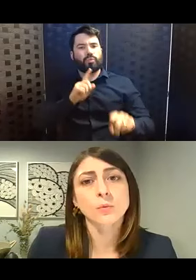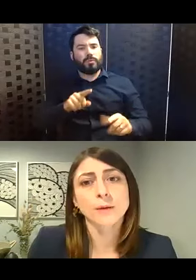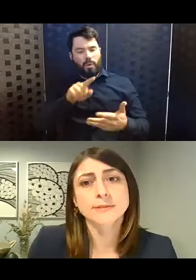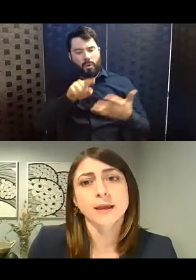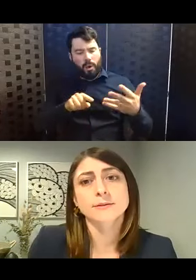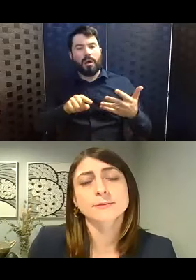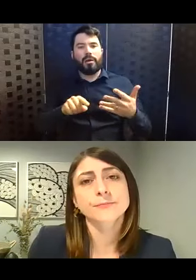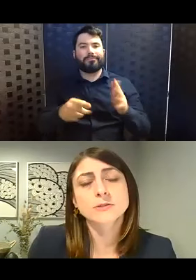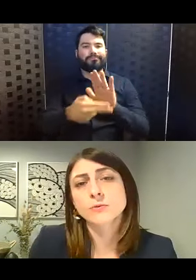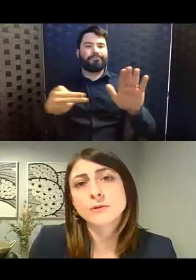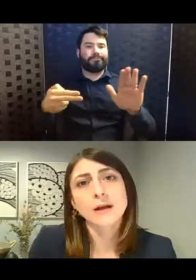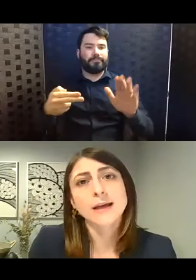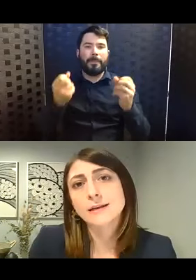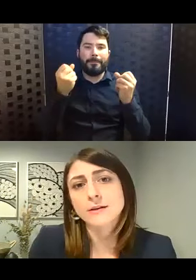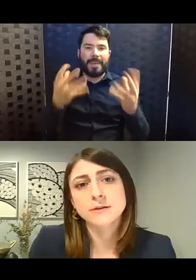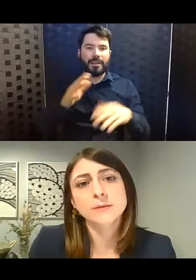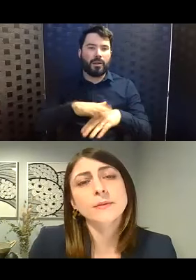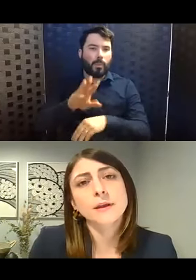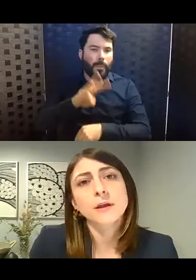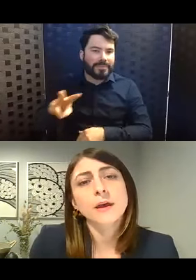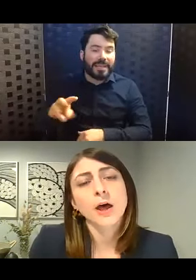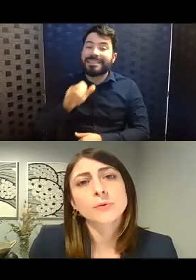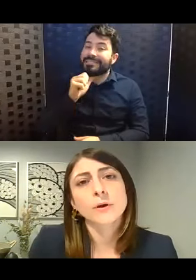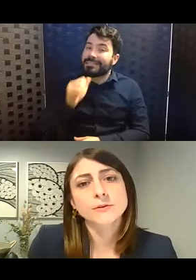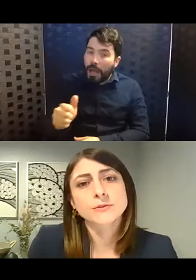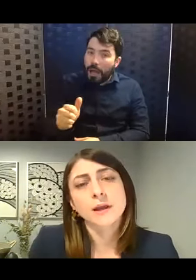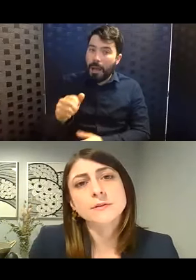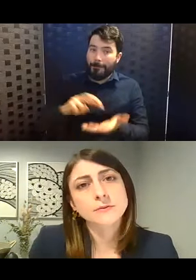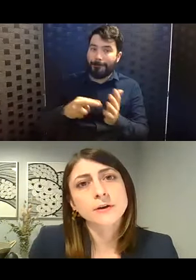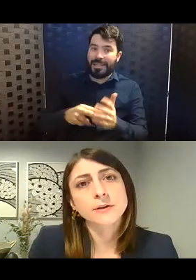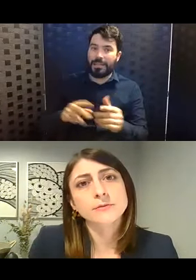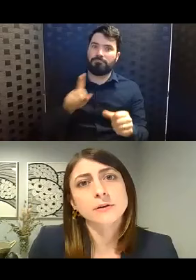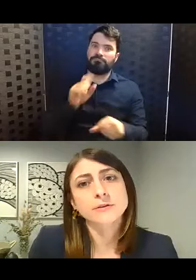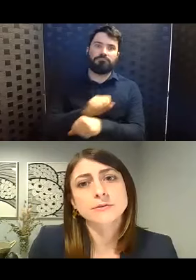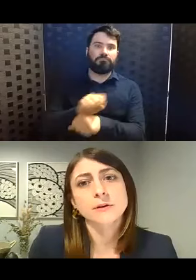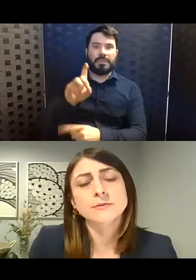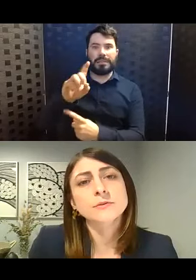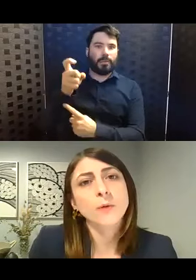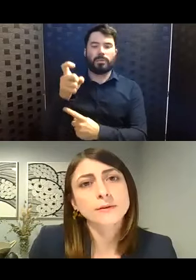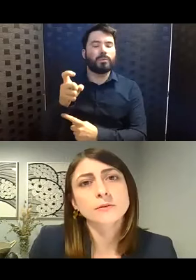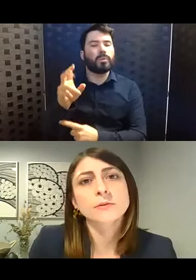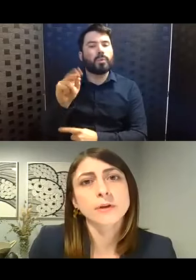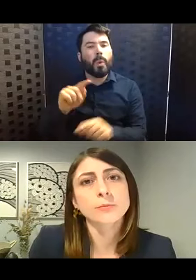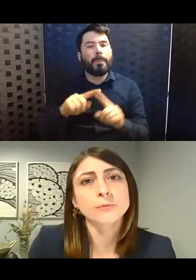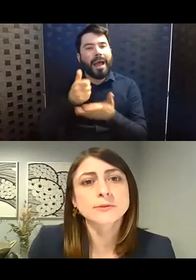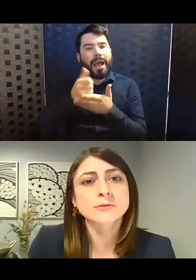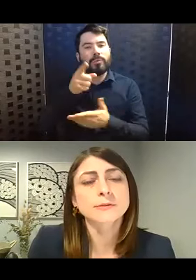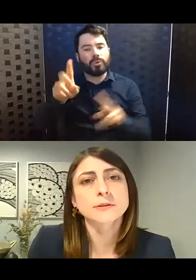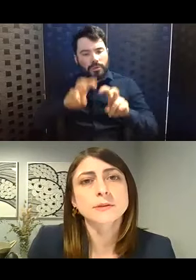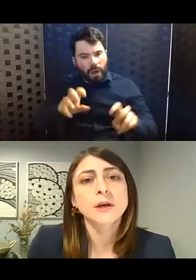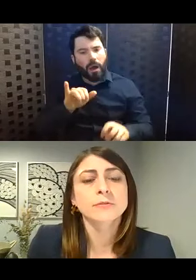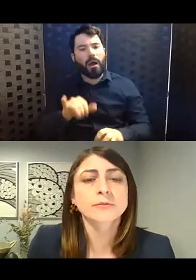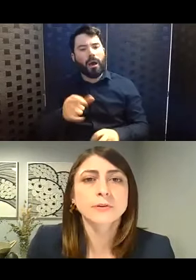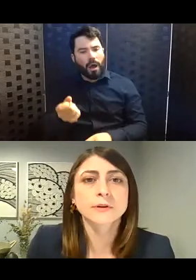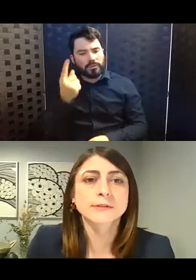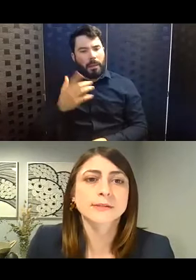tools on their websites. These tools are not diagnostic, but they can help you understand the severity of your concerns and direct you to available